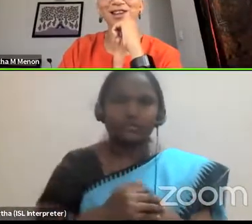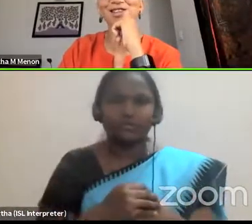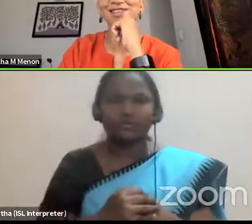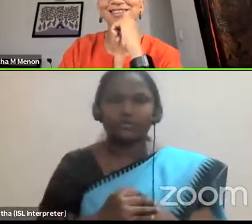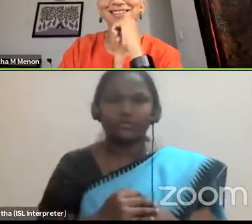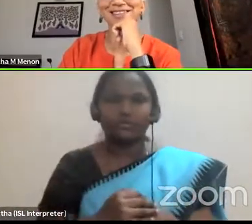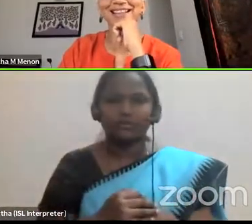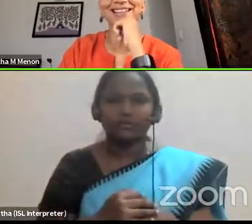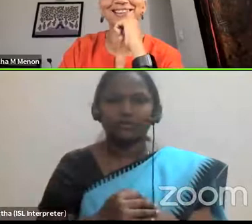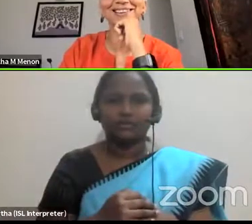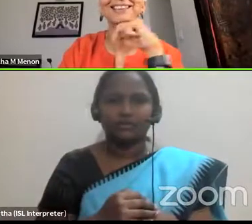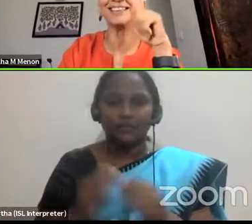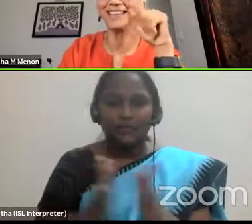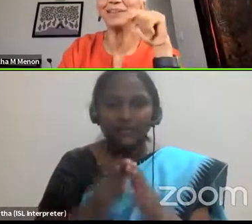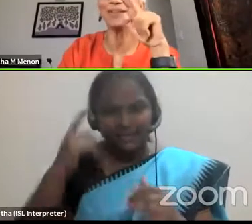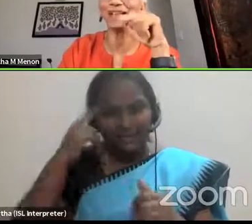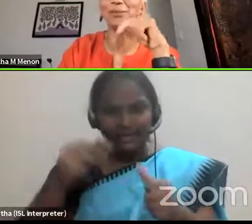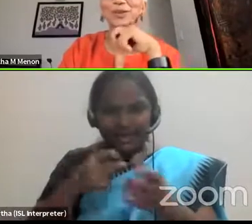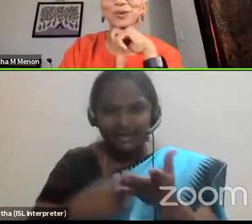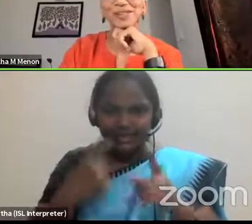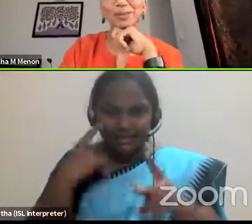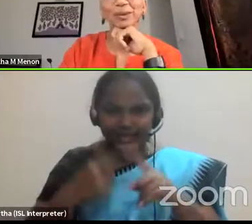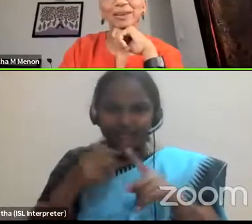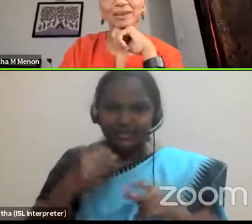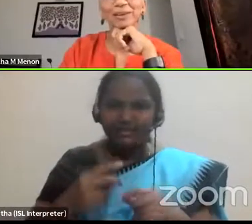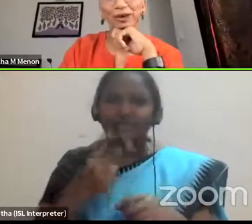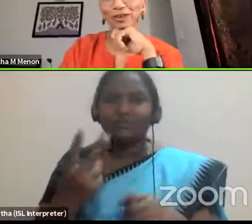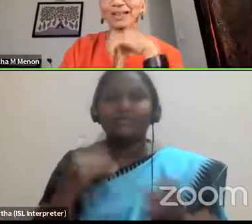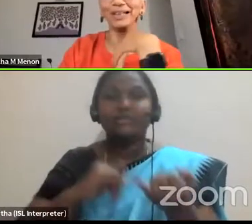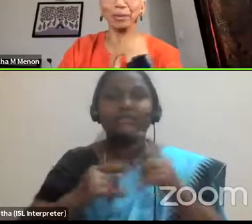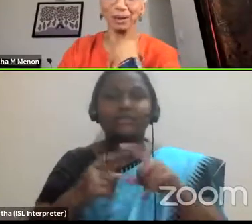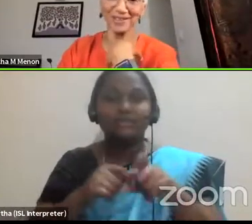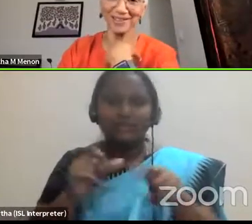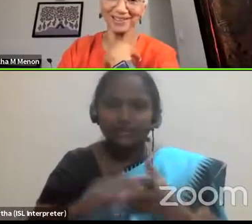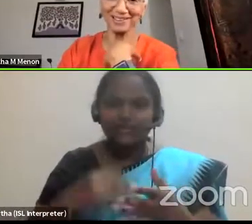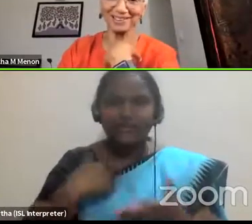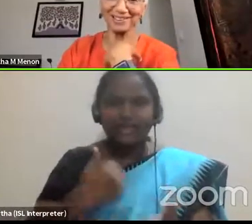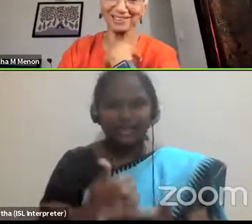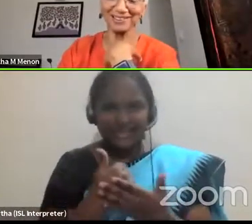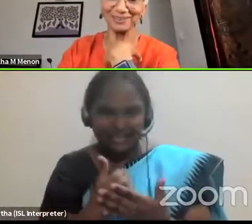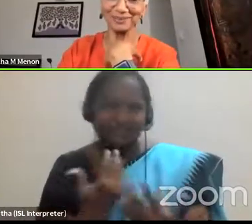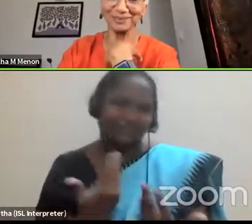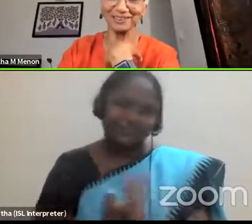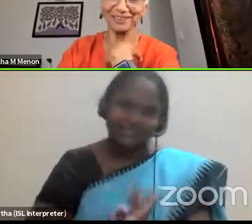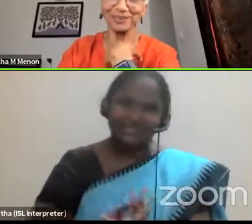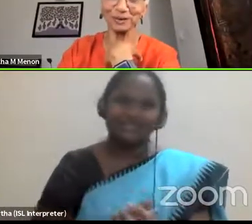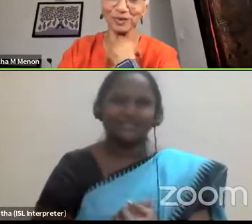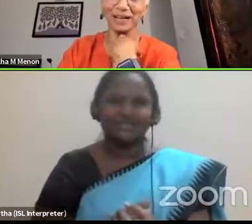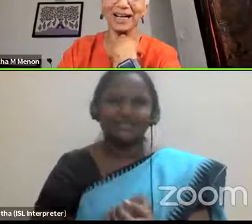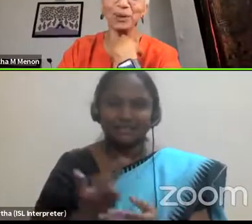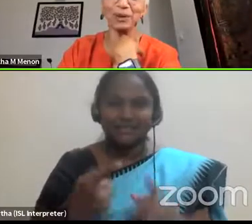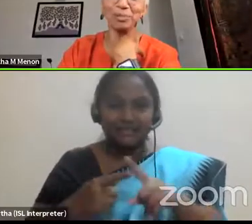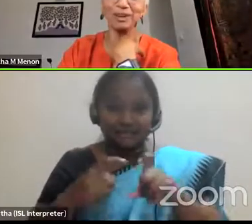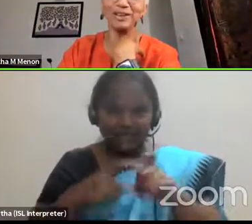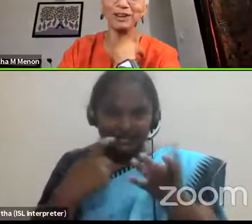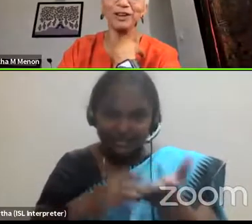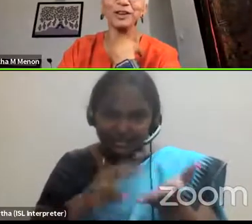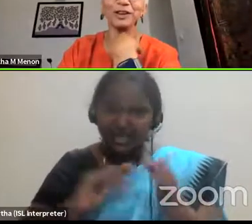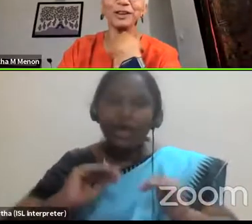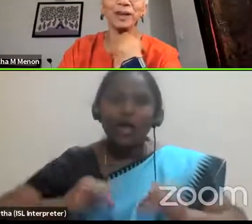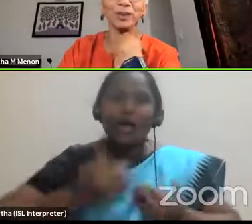And arts and the A will come into steam because it'll help us in terms of how we